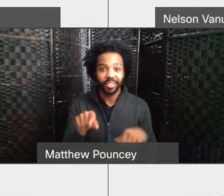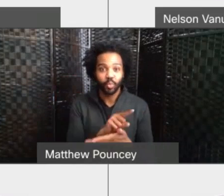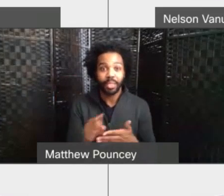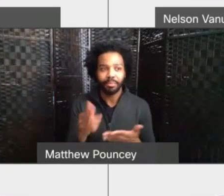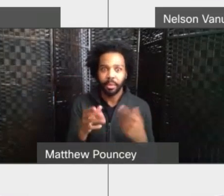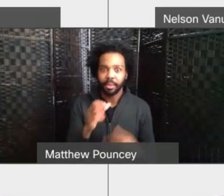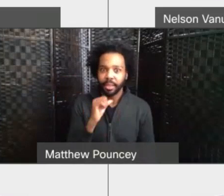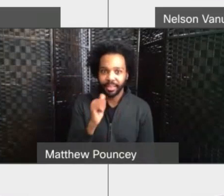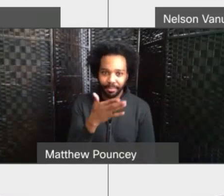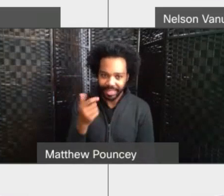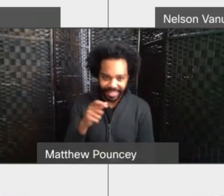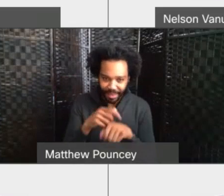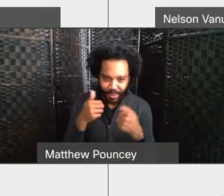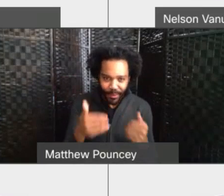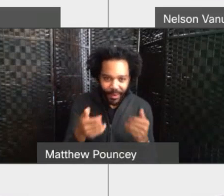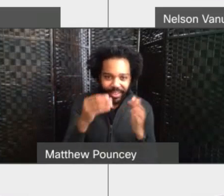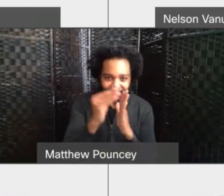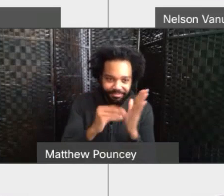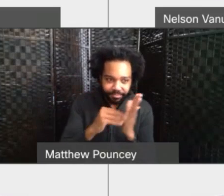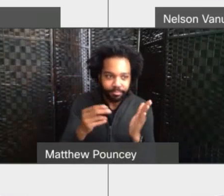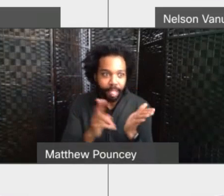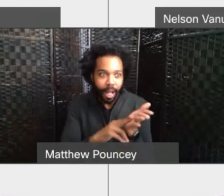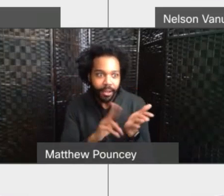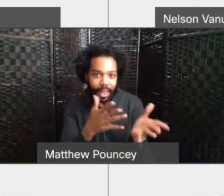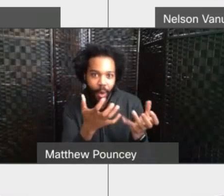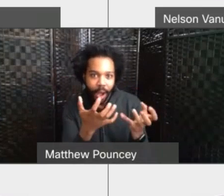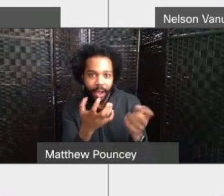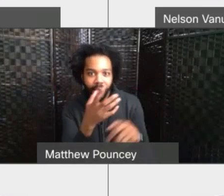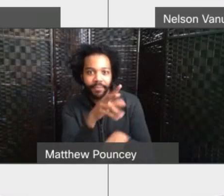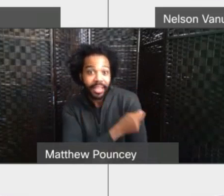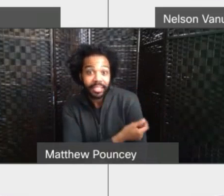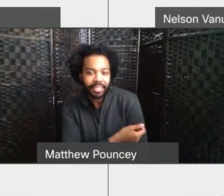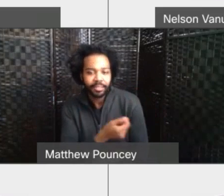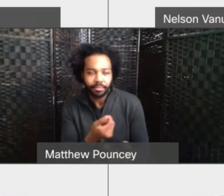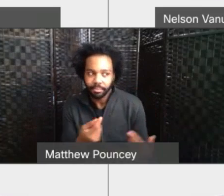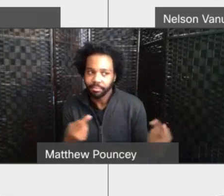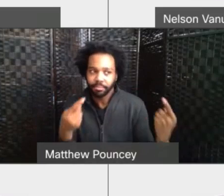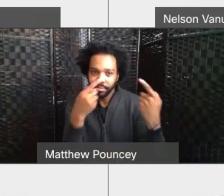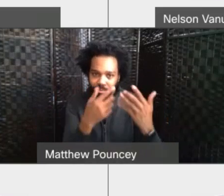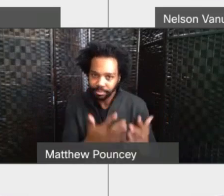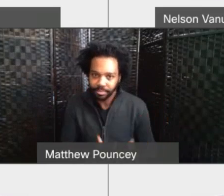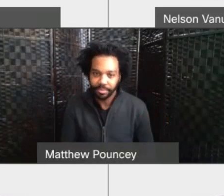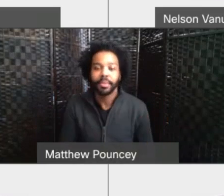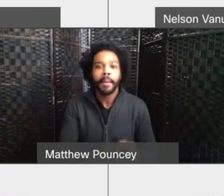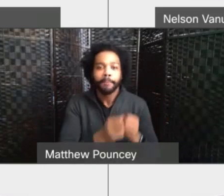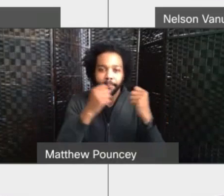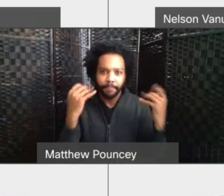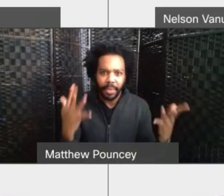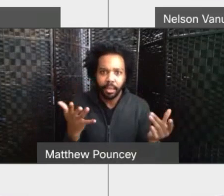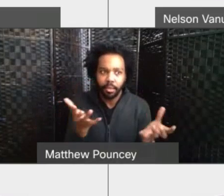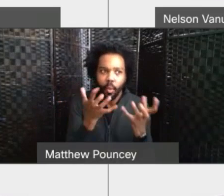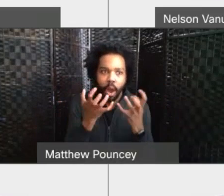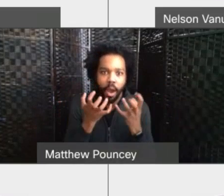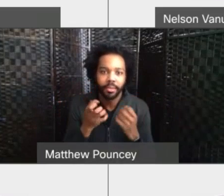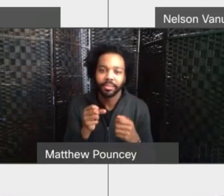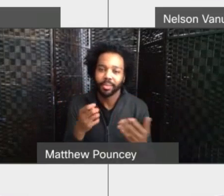time to start trying to log in to get the vaccine because, as I said, there was such significant demand. I